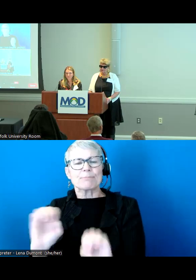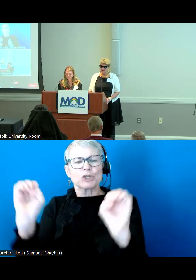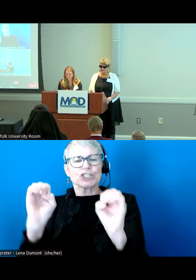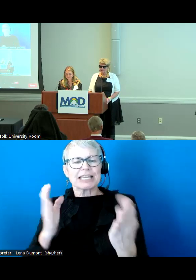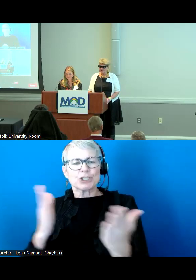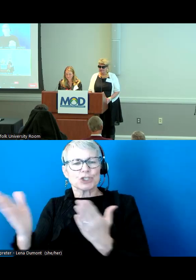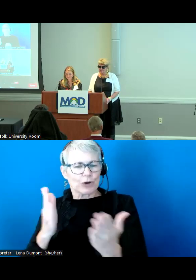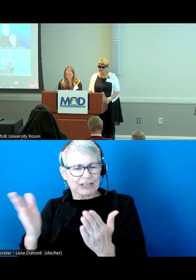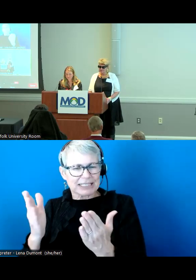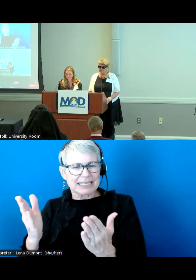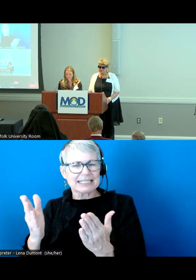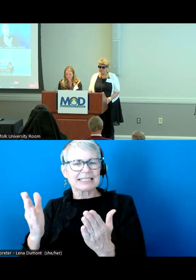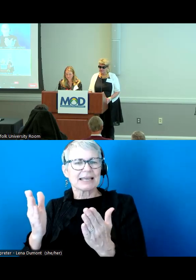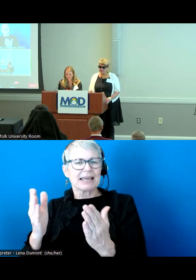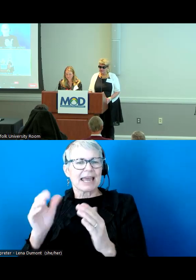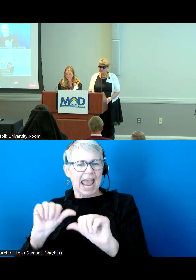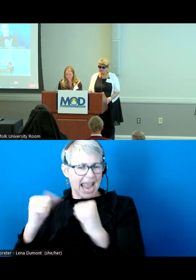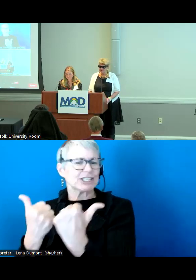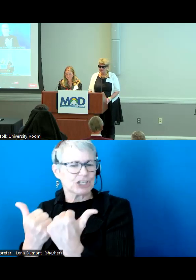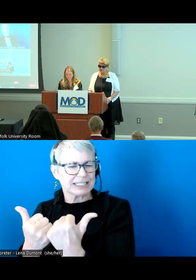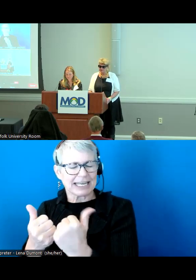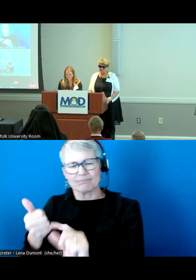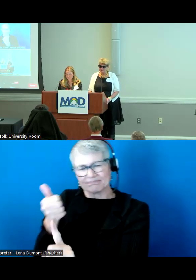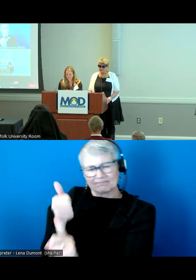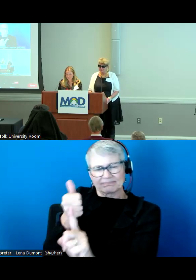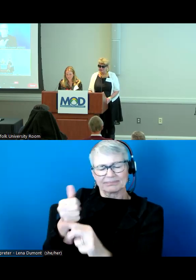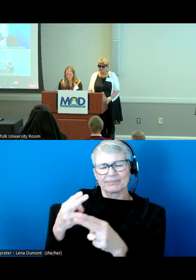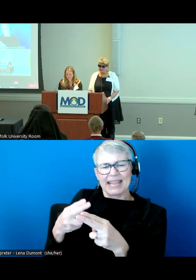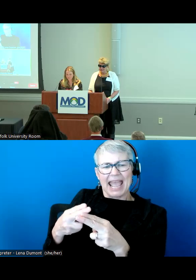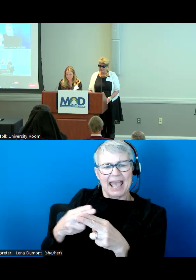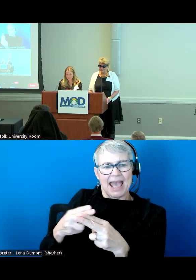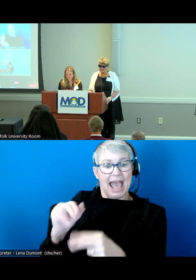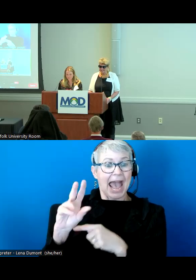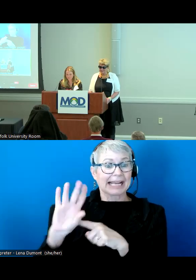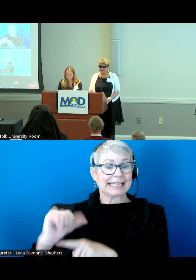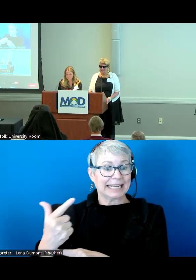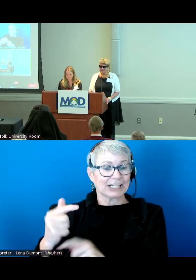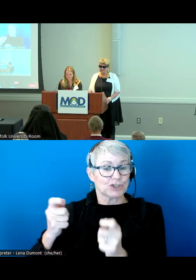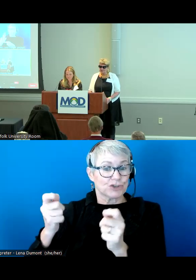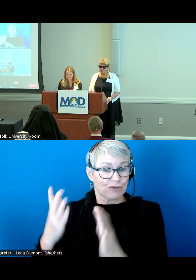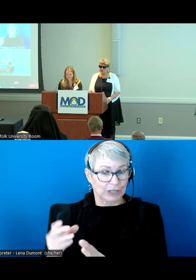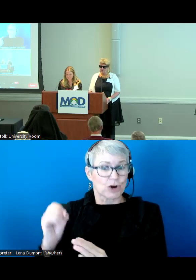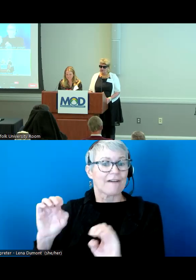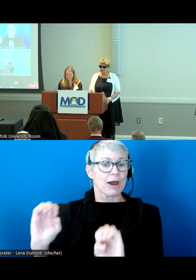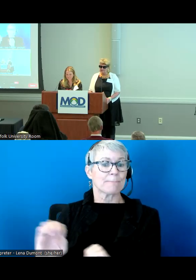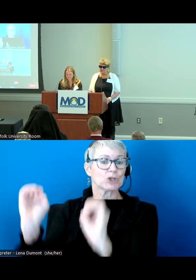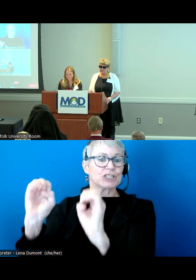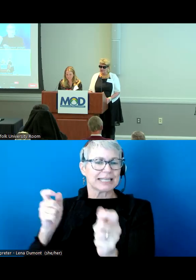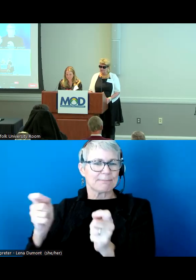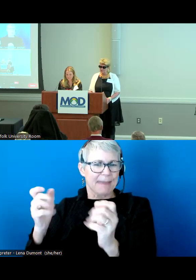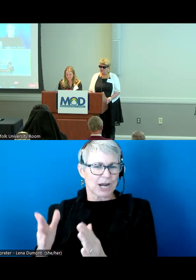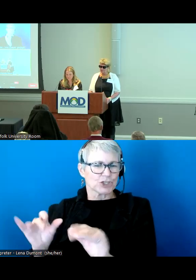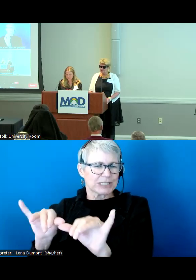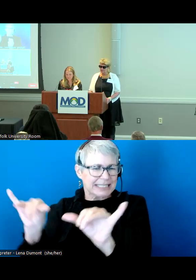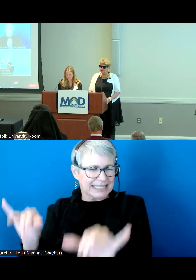the acting director, but I think she's acting so well, she should just be the director. Anyway, you know, we work closely with them